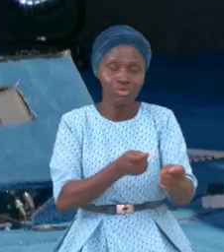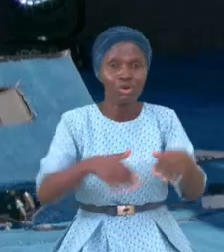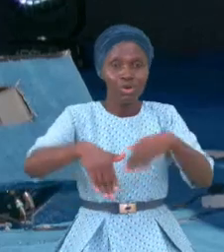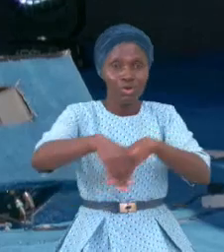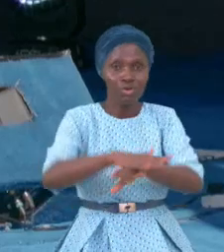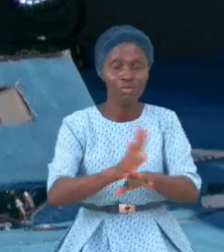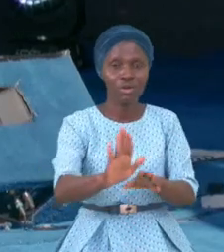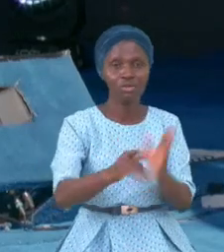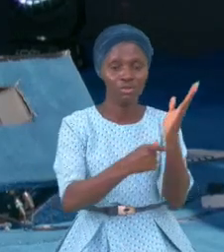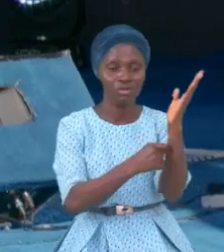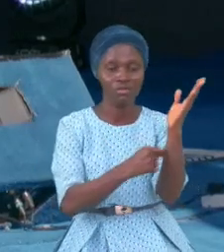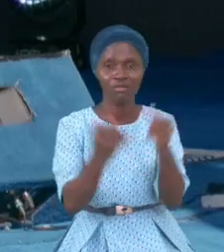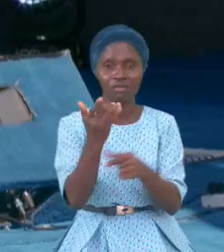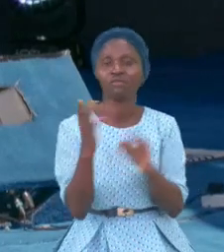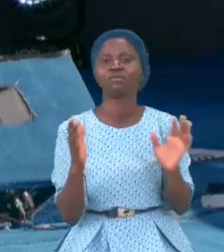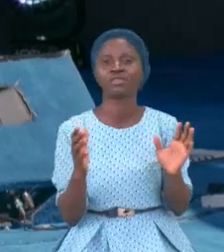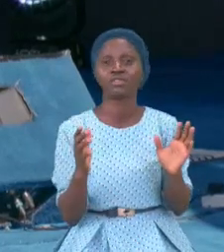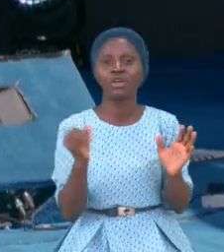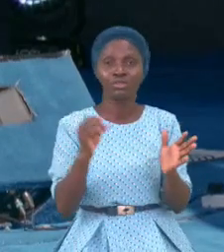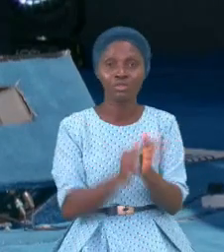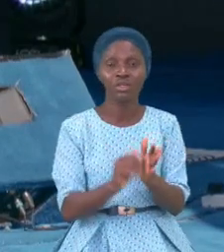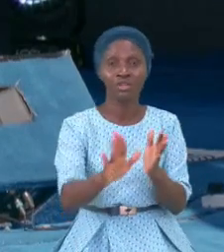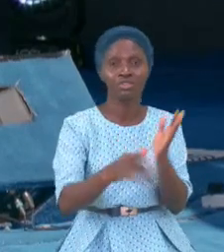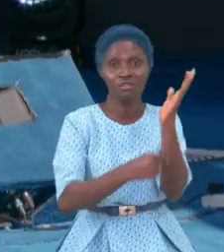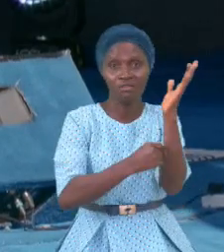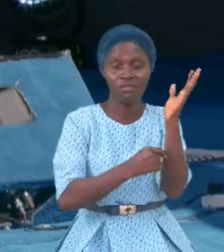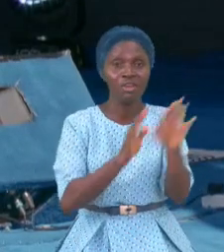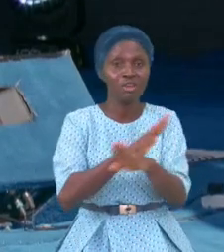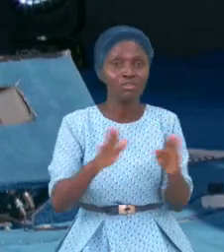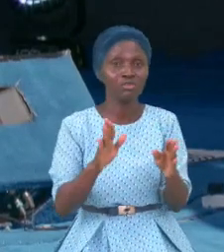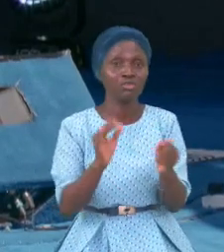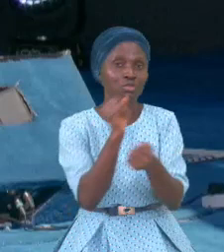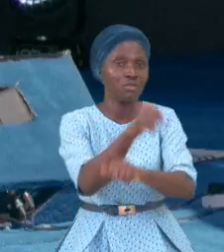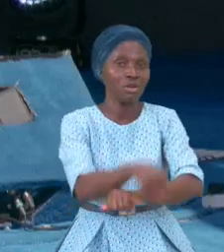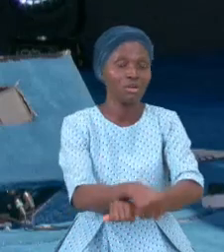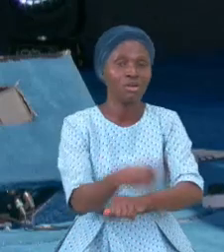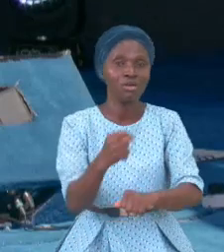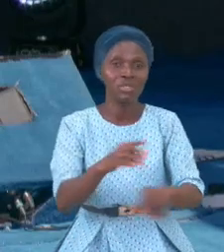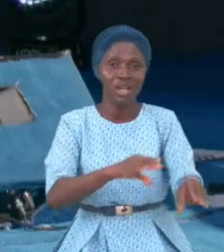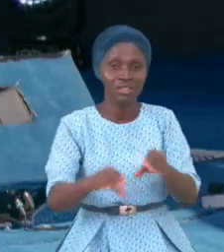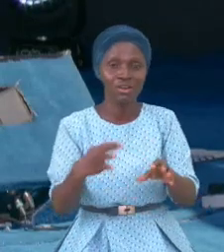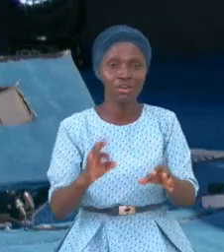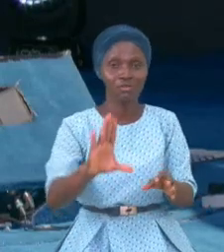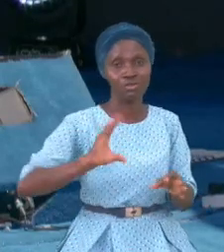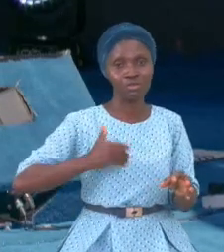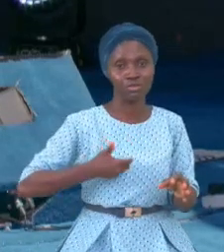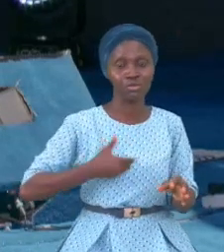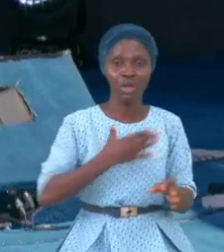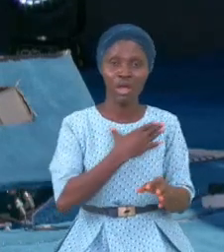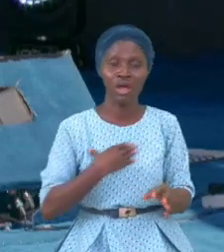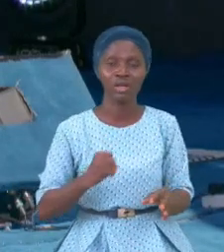not take over the activity of your soul, of your spirit. You should think of yourself